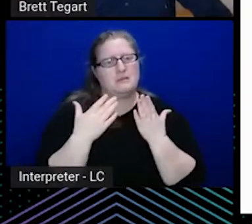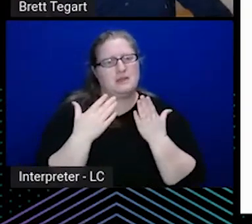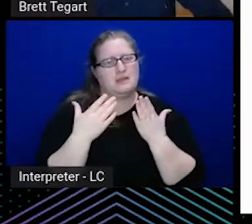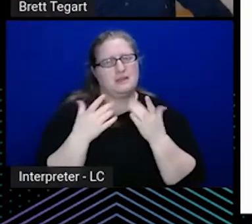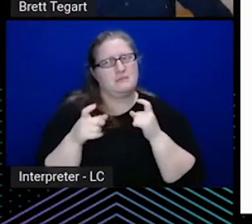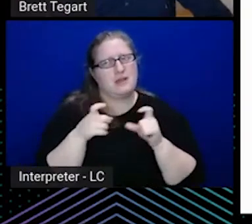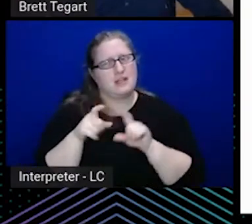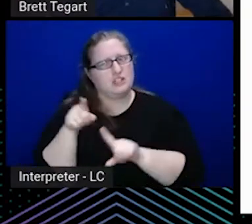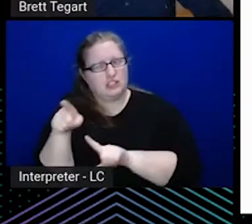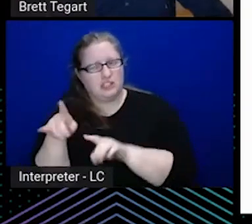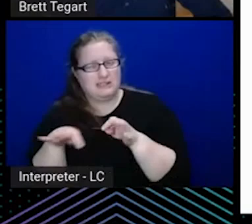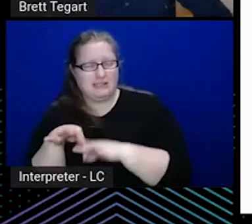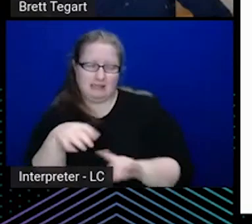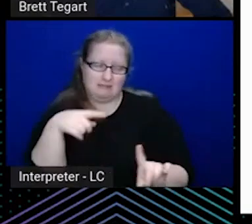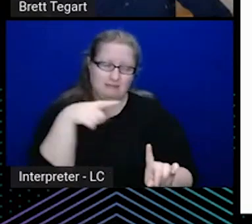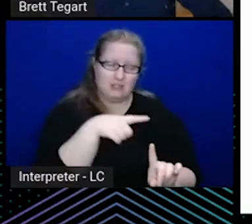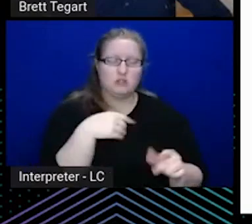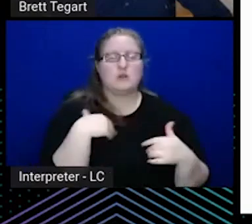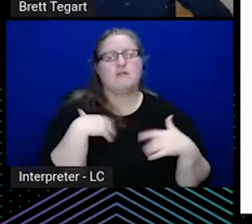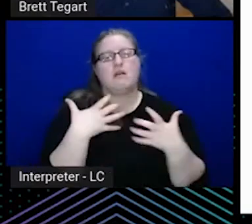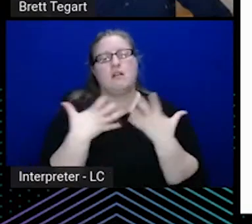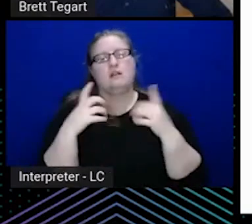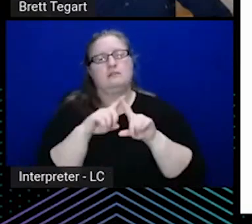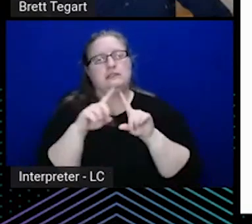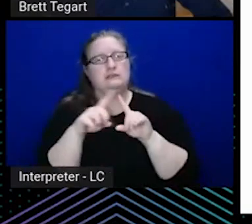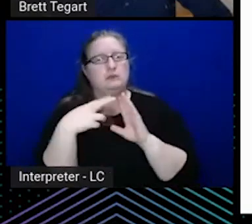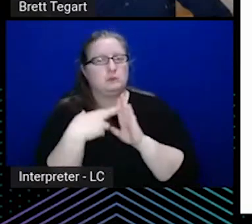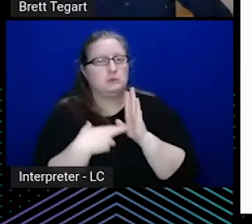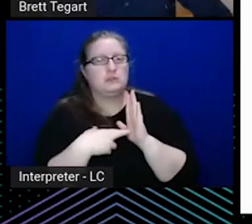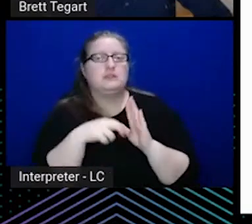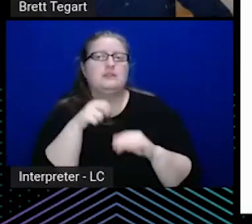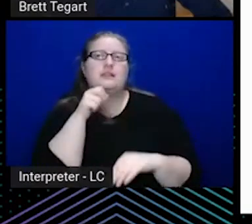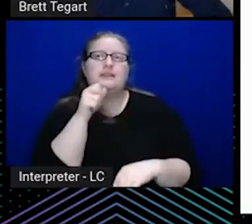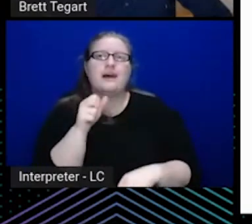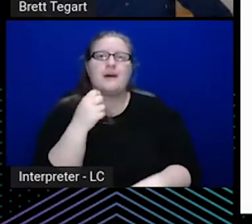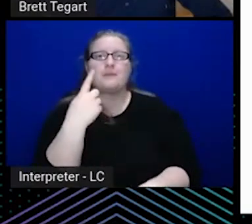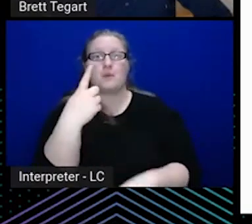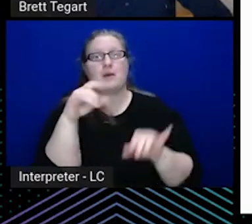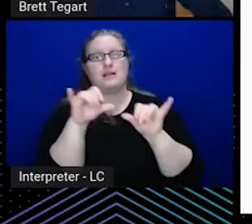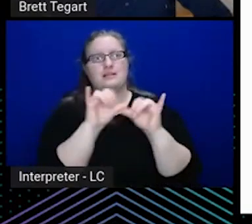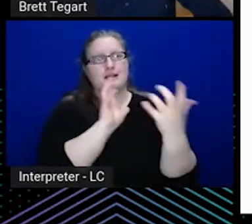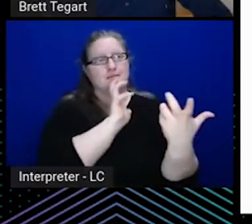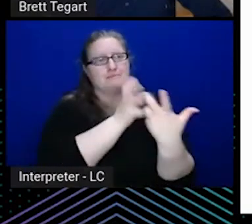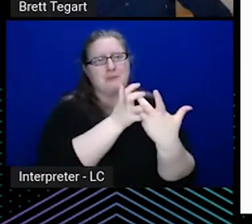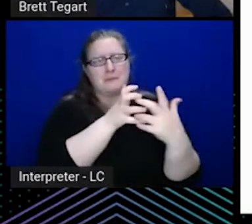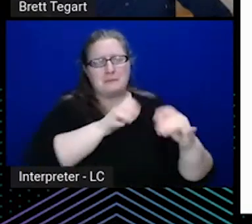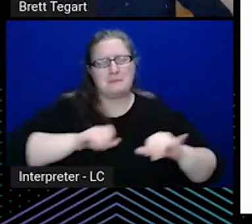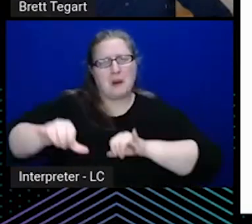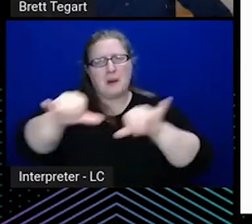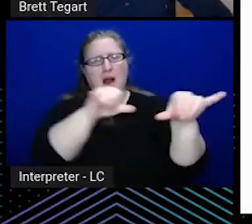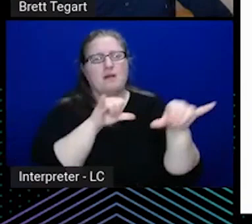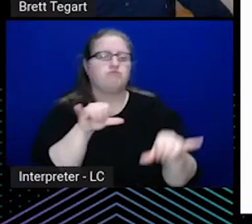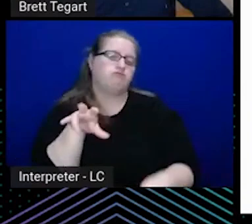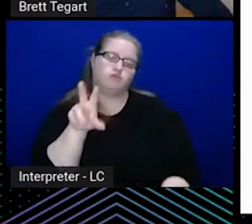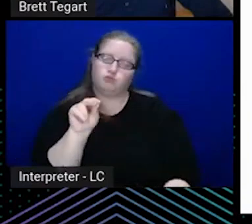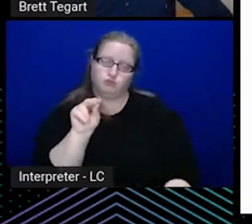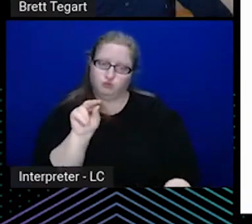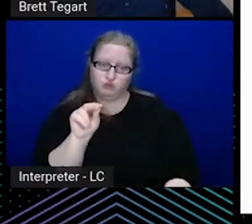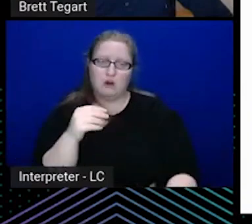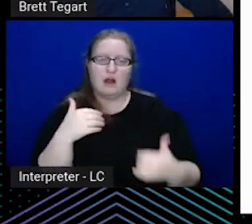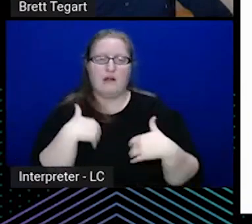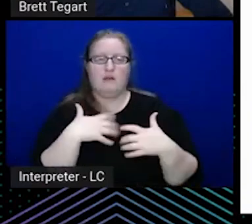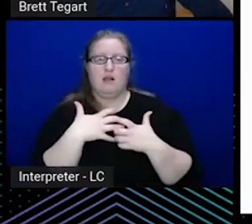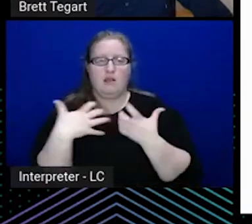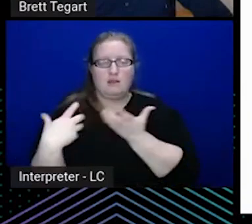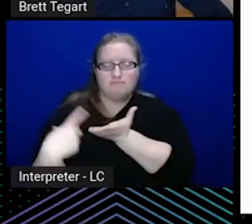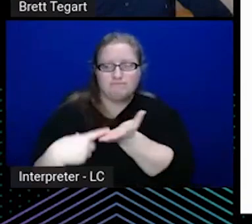definitely lots of rule of thumbs, and I can't say it's never one size fits all, but it's about having an open discussion with the